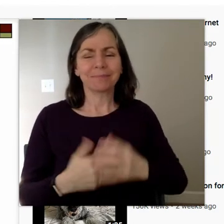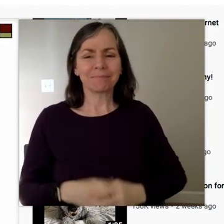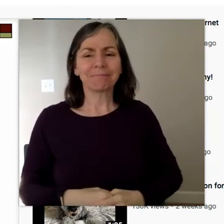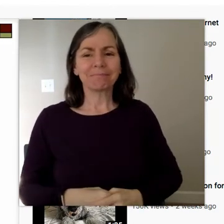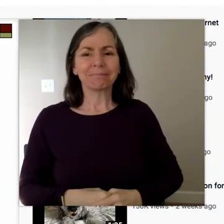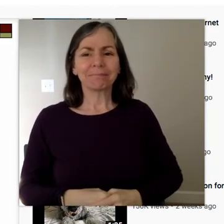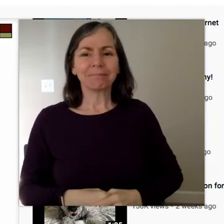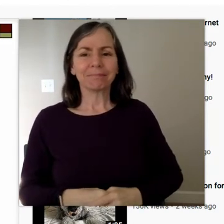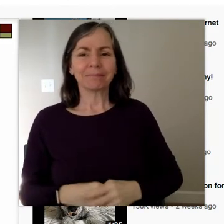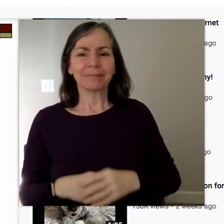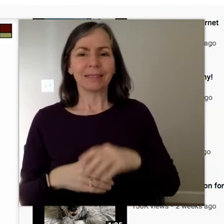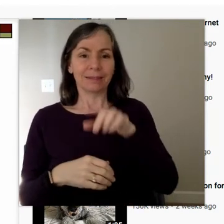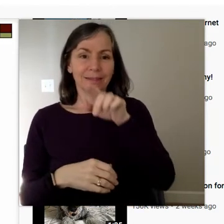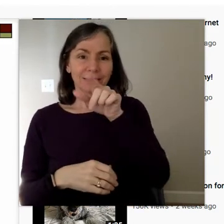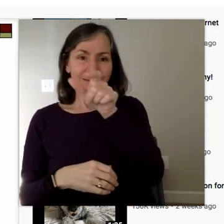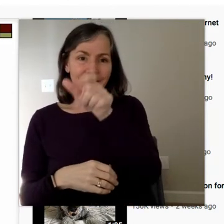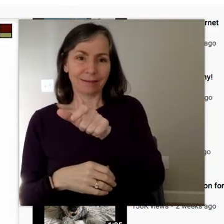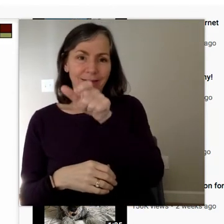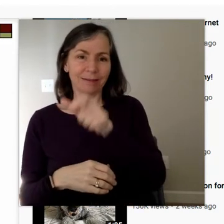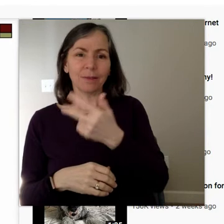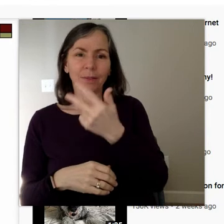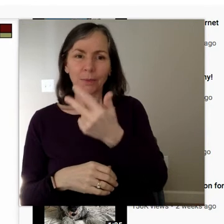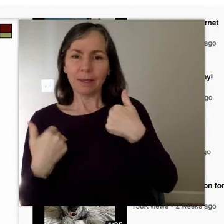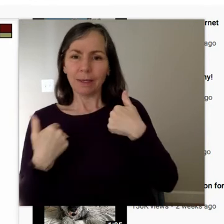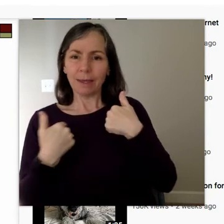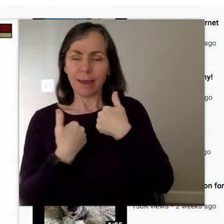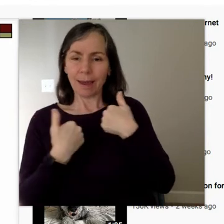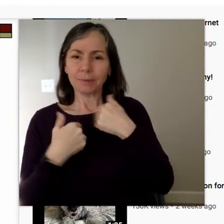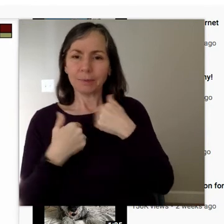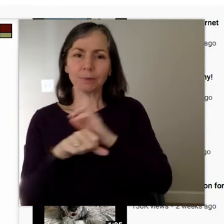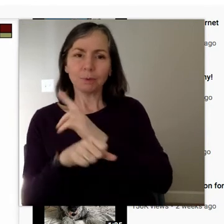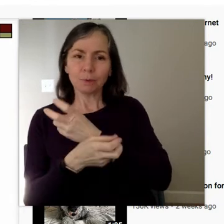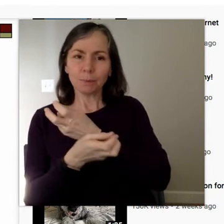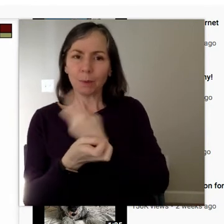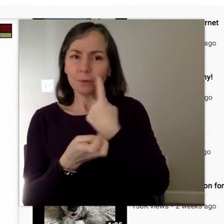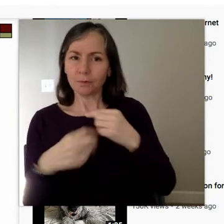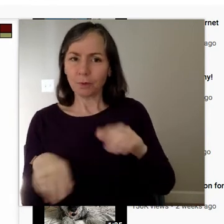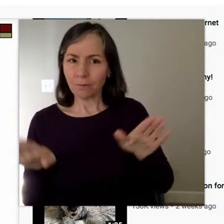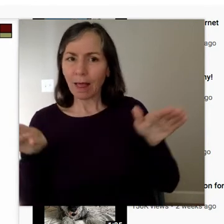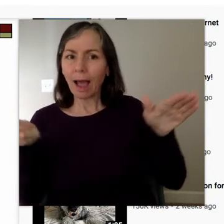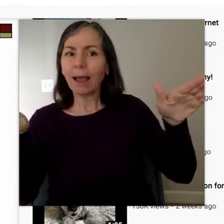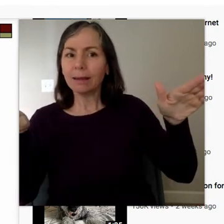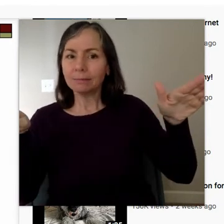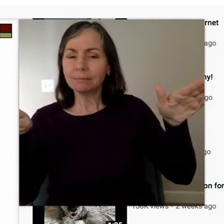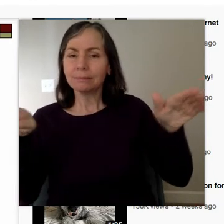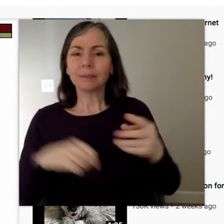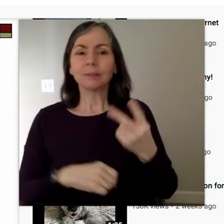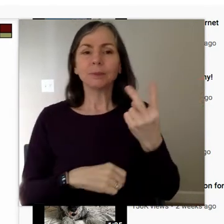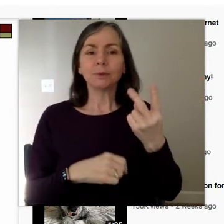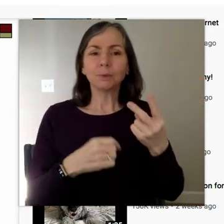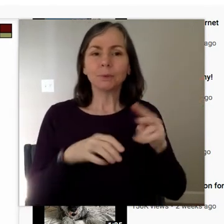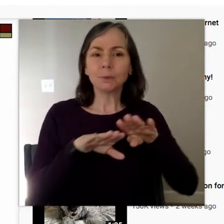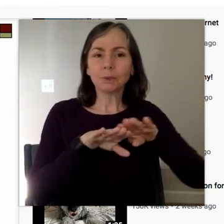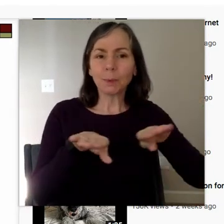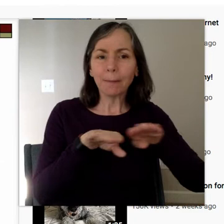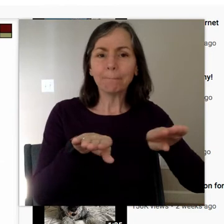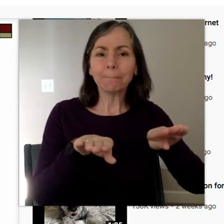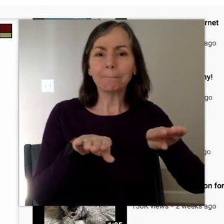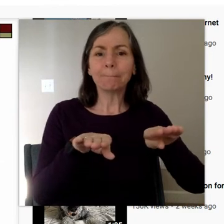bird, these are 3 animals that use their bones to fly, 2 that swim, run, and